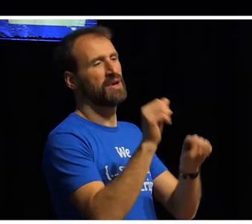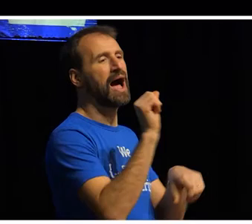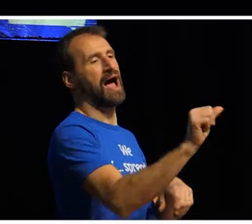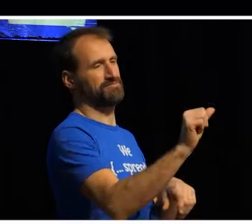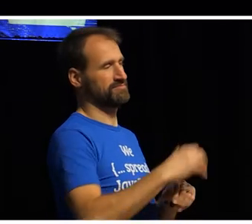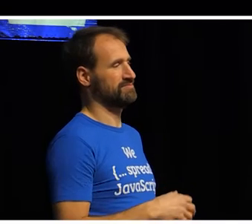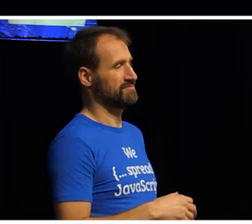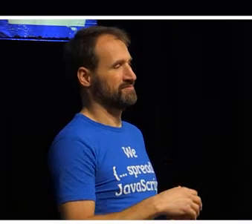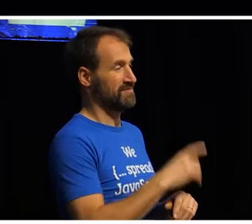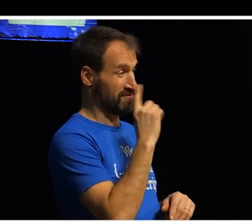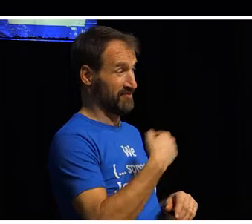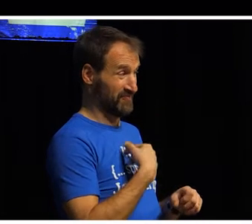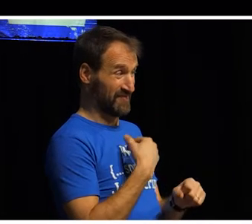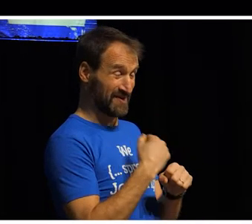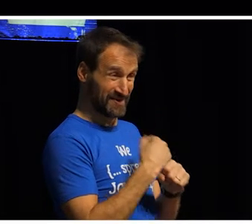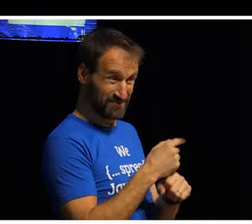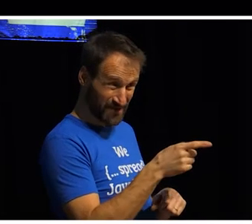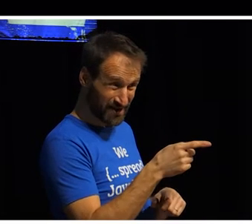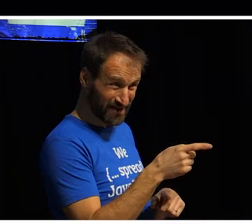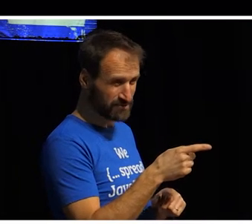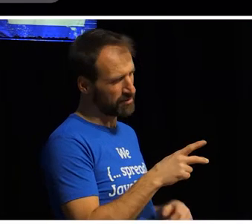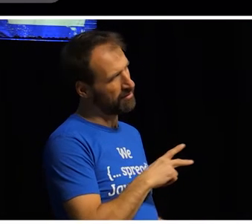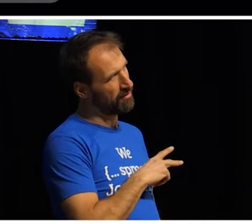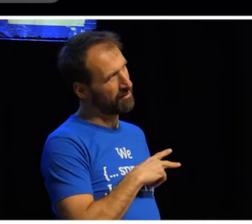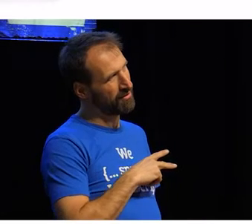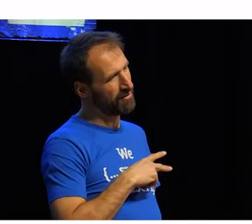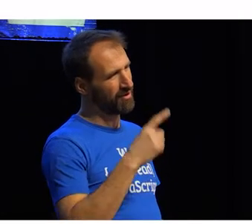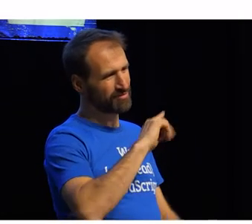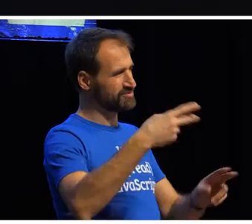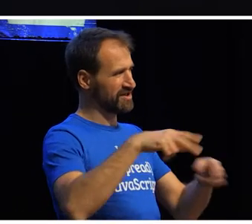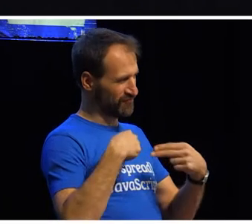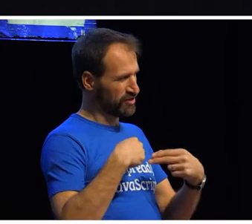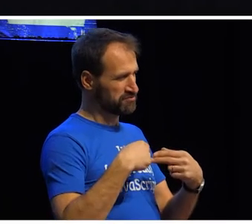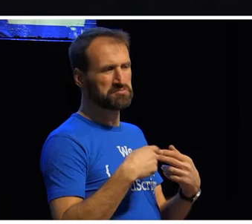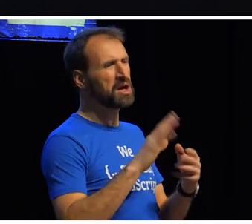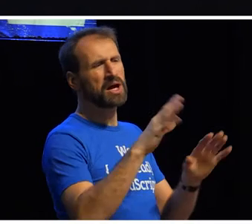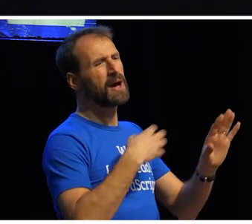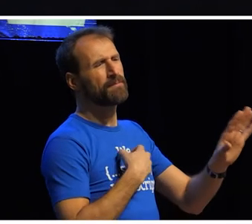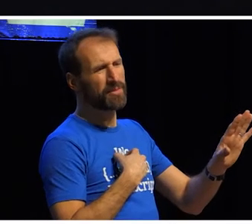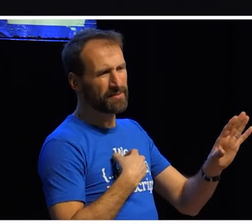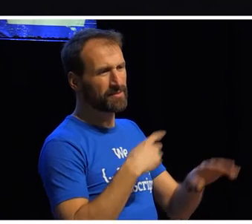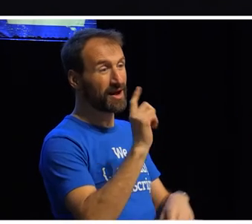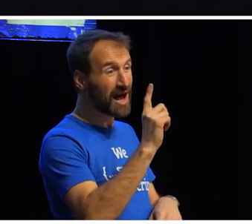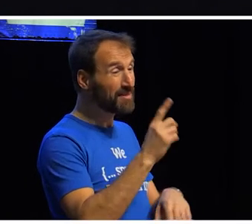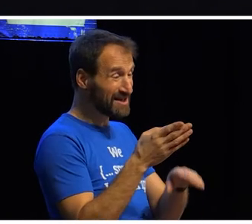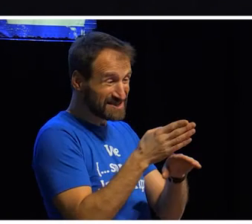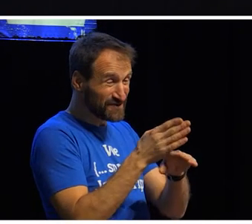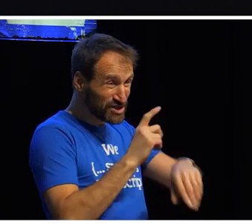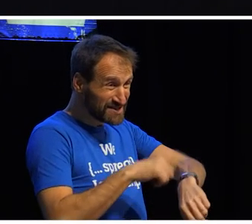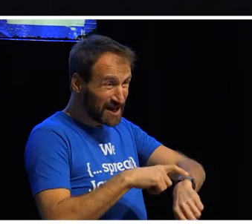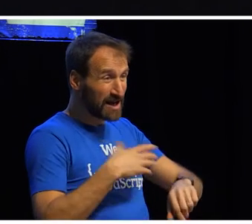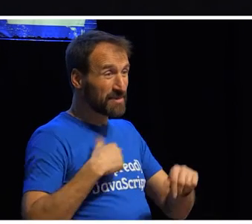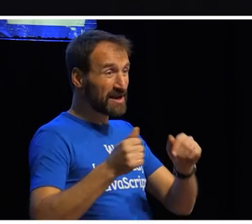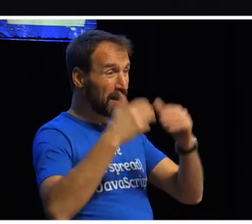do this it takes a long time to respond now takes a long time to respond it's not a problem but the problem is then in the meantime my